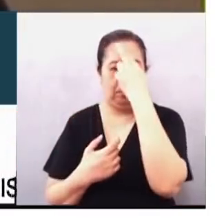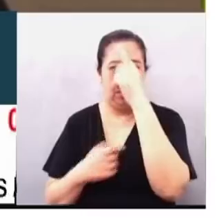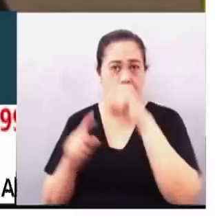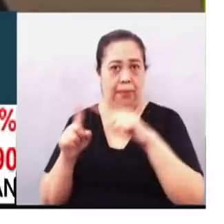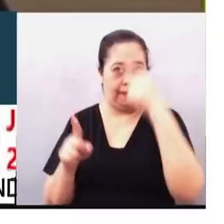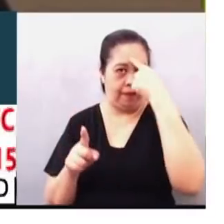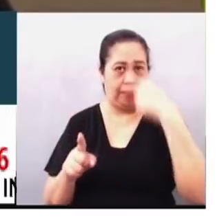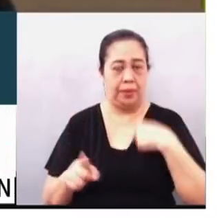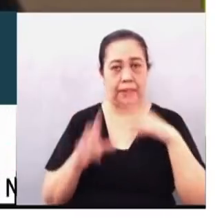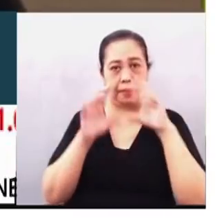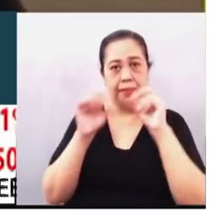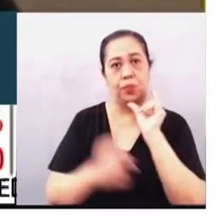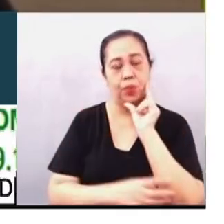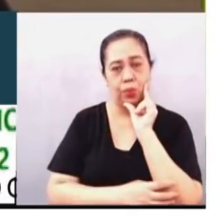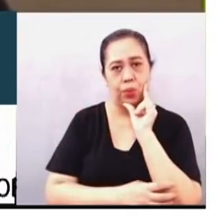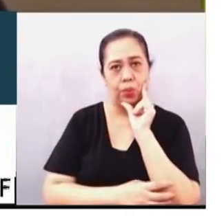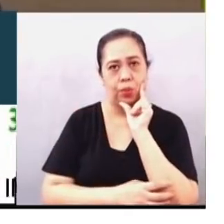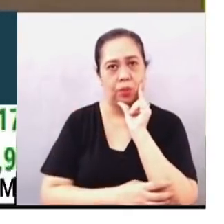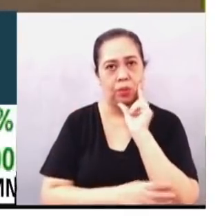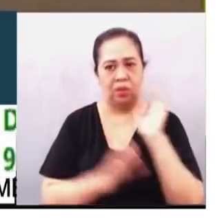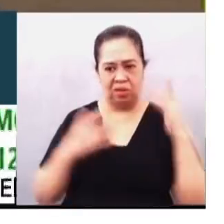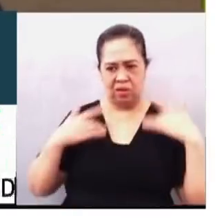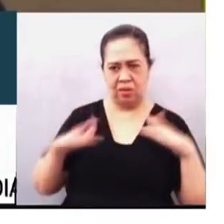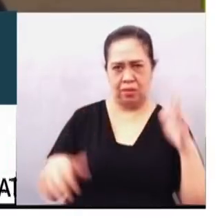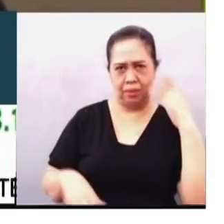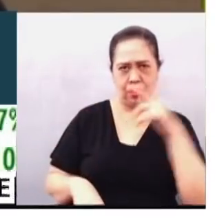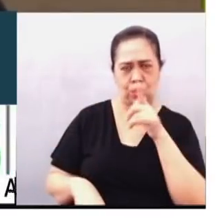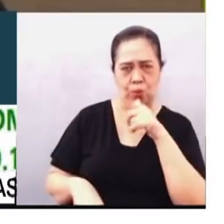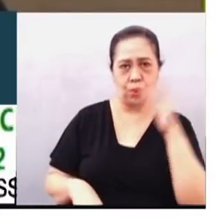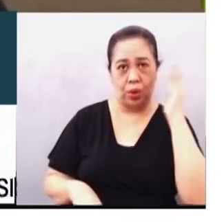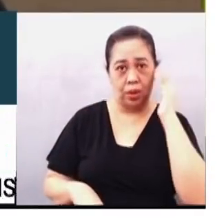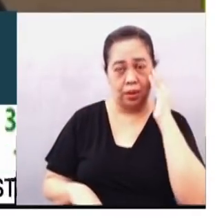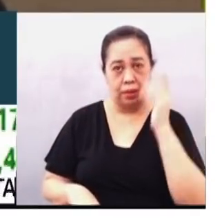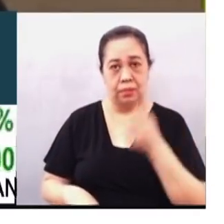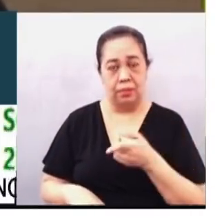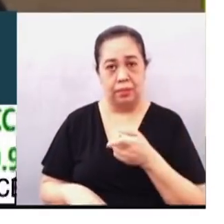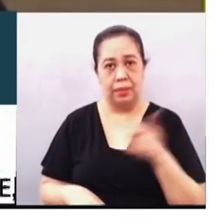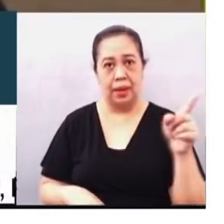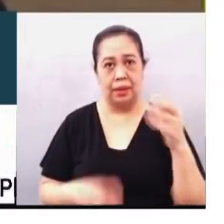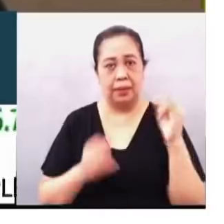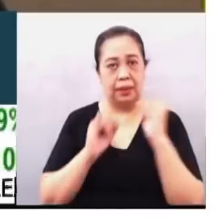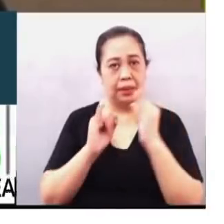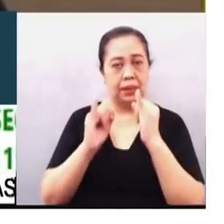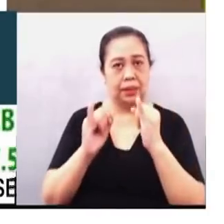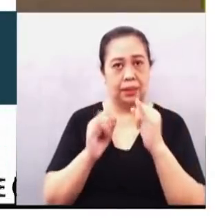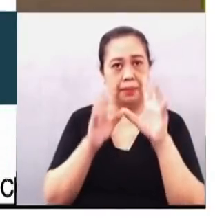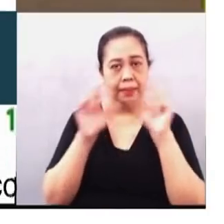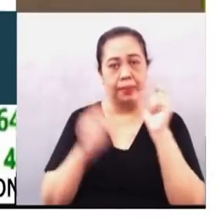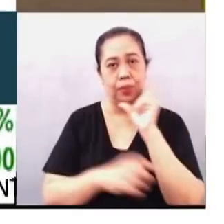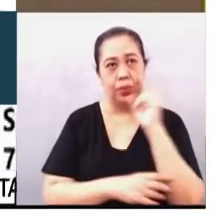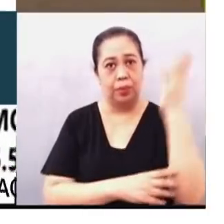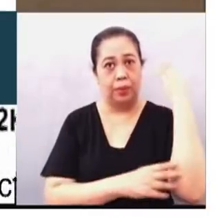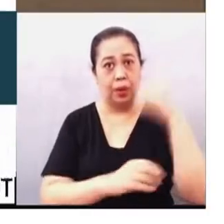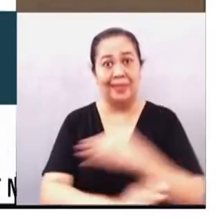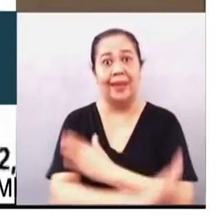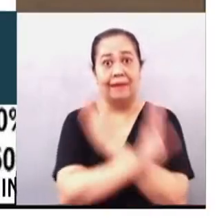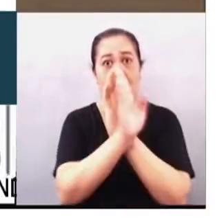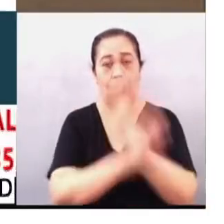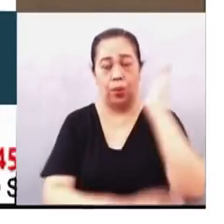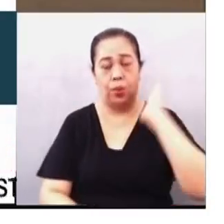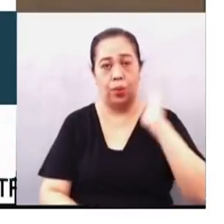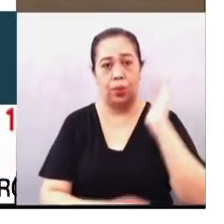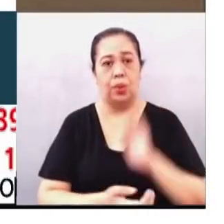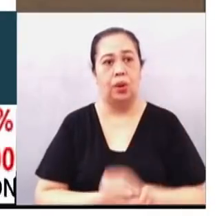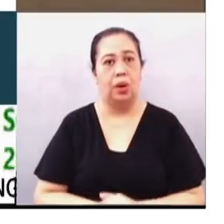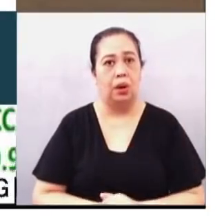President Duterte, anong pakialam niya? Alam mo bang may structure niya si President Duterte sa akin noon sa Davao pa? Oh, yung